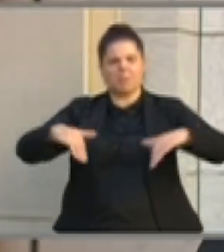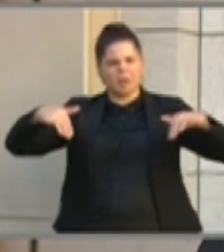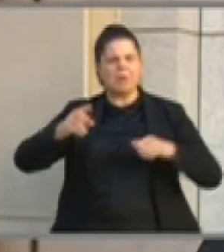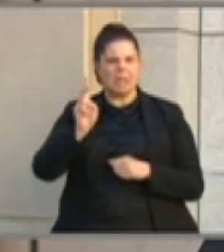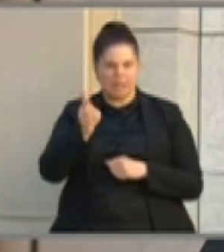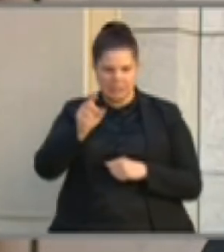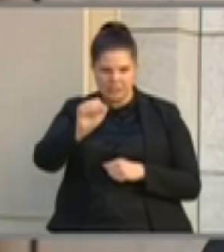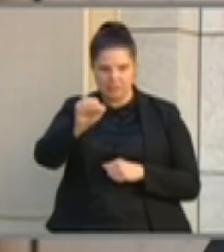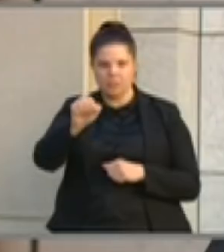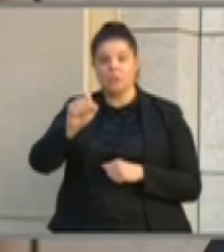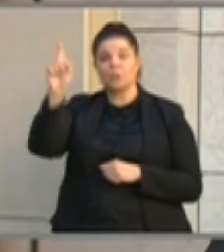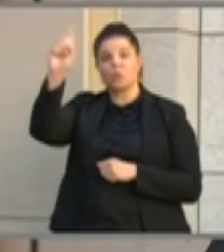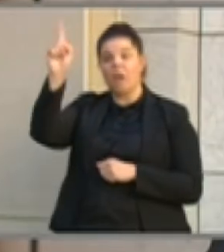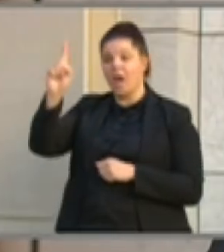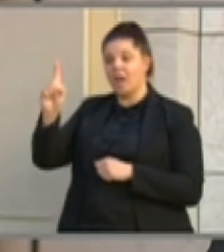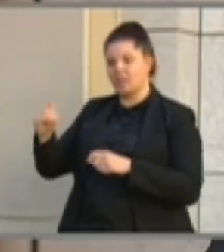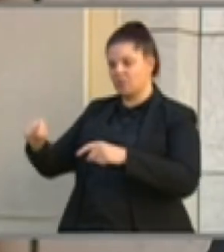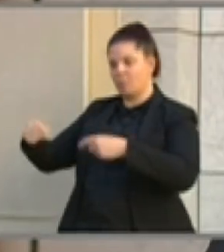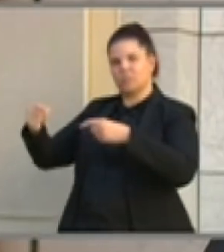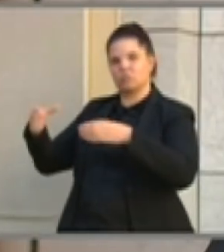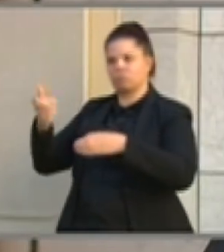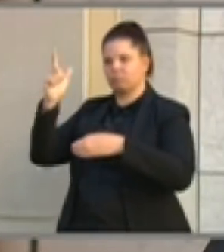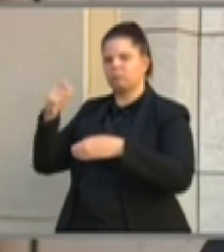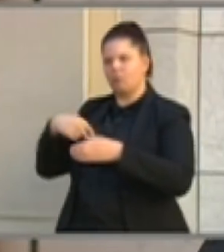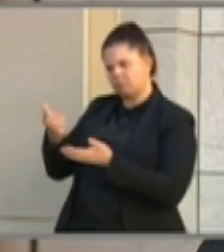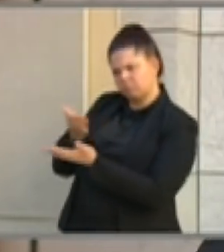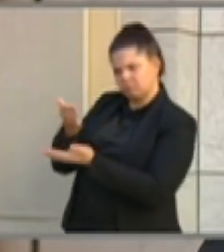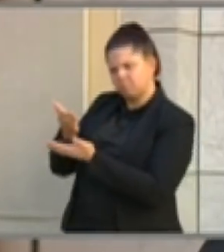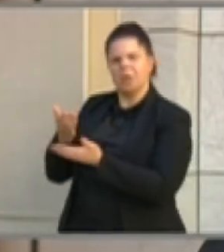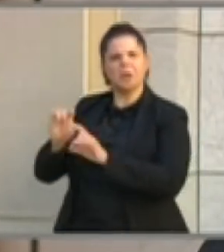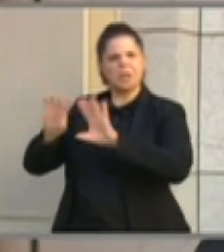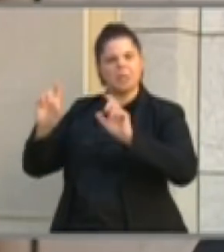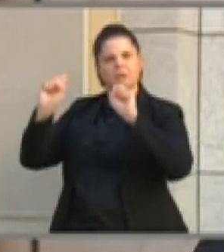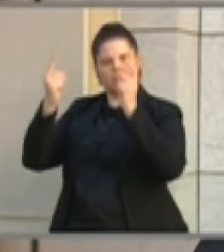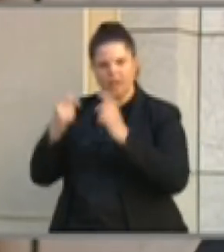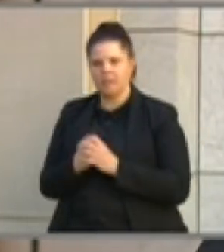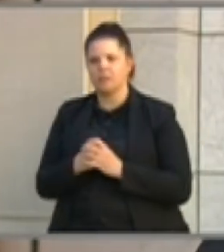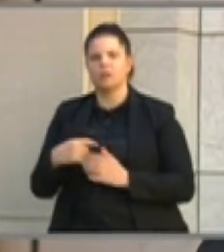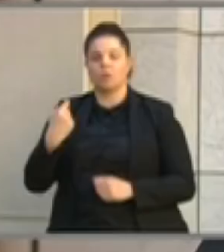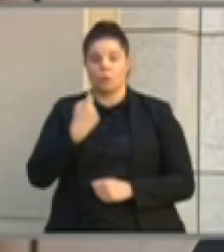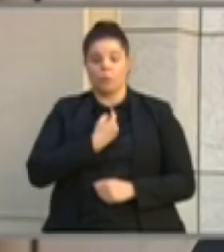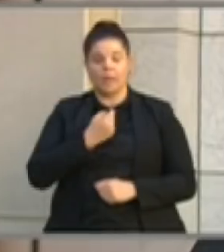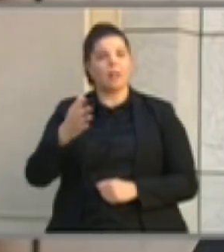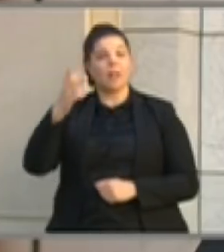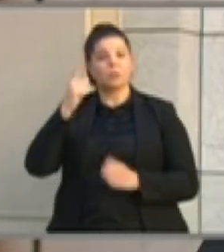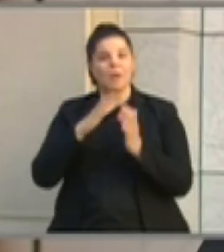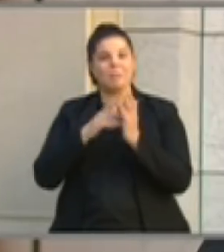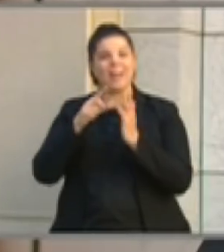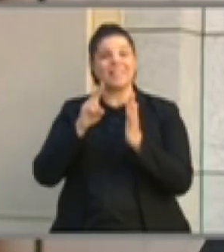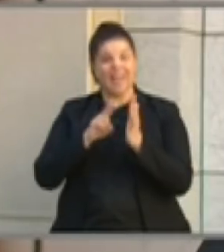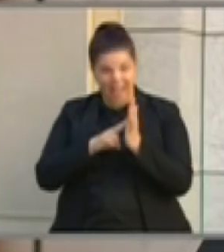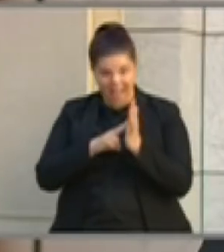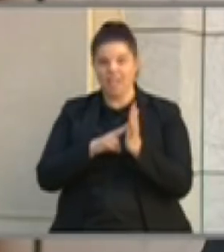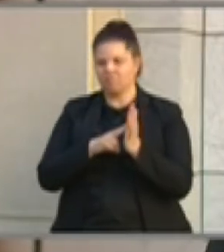with the Leader of the Opposition today, and he understands that, and we put in place the measures, the mechanisms last Monday to enable that